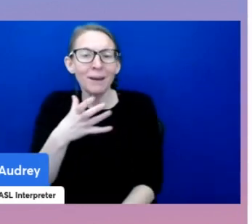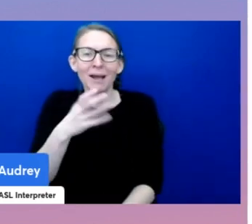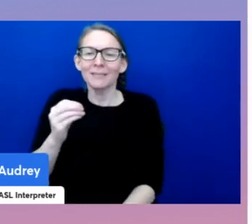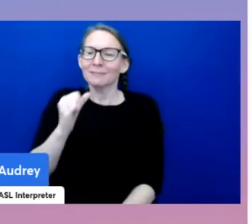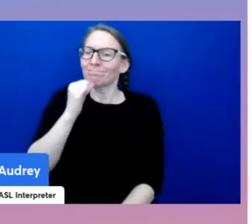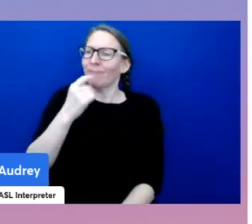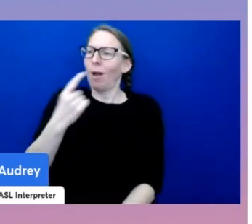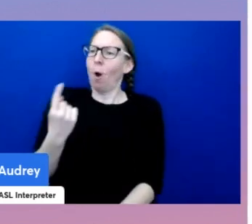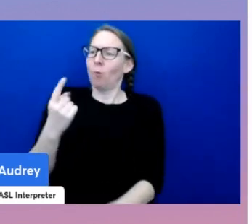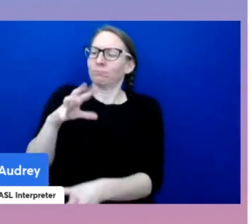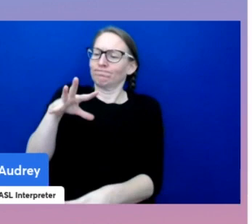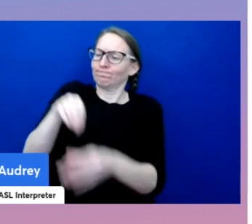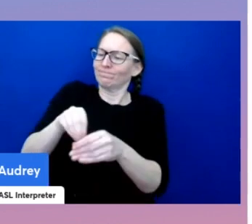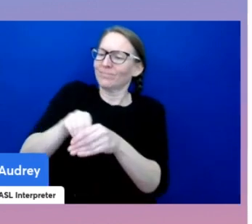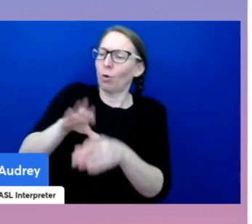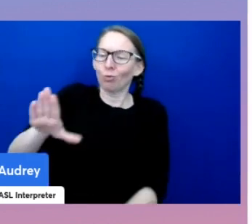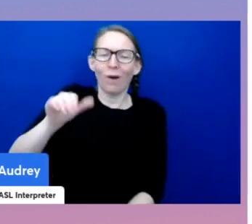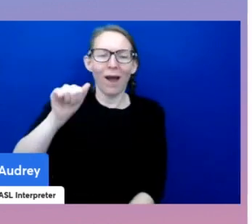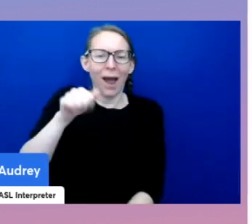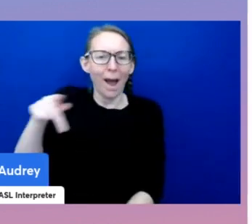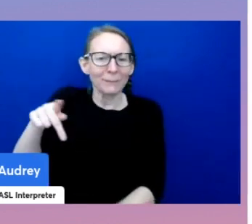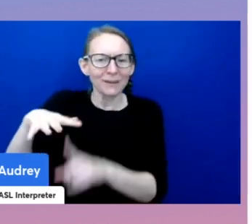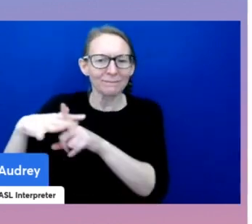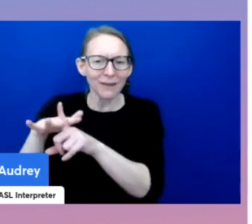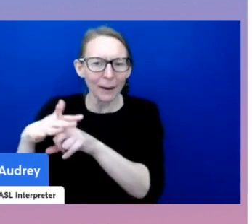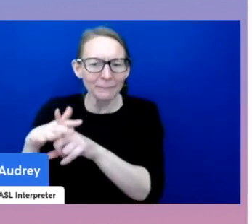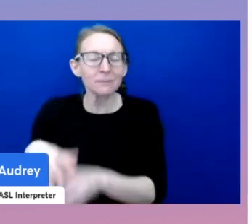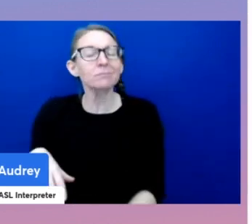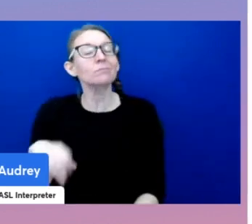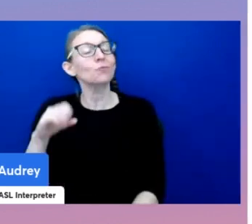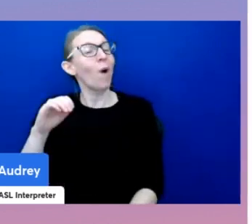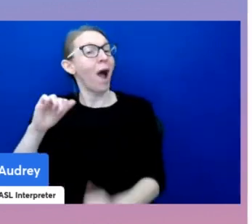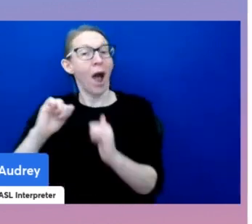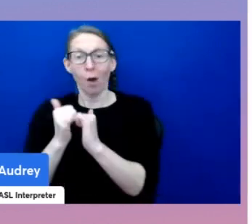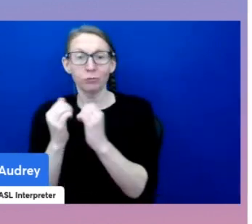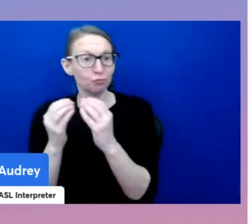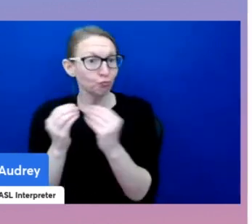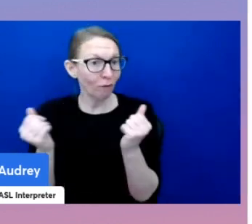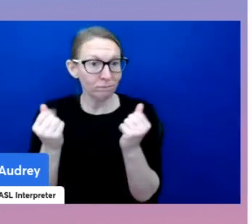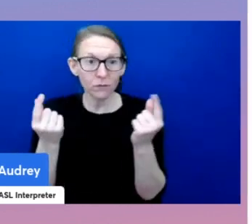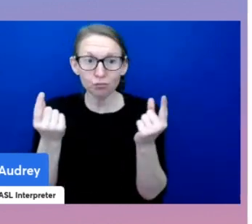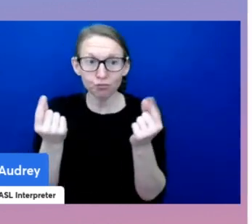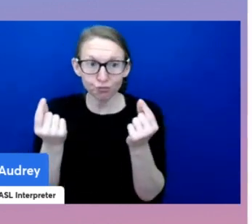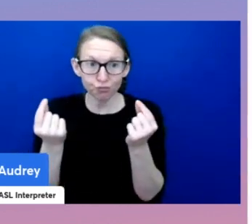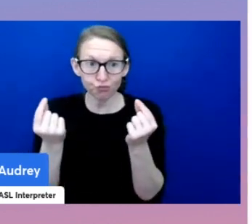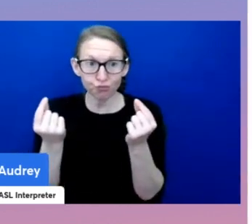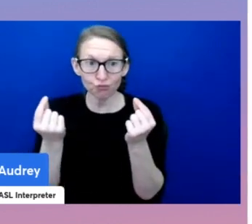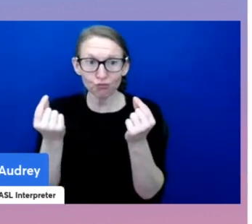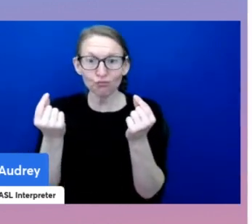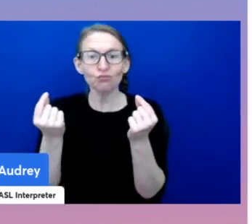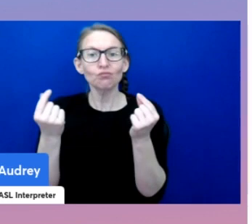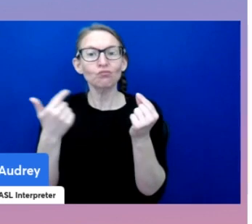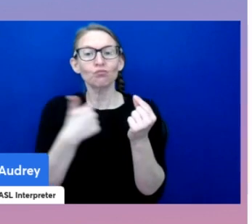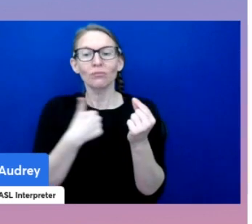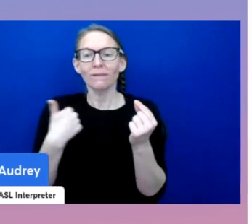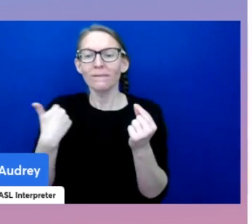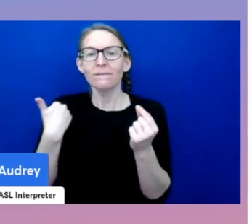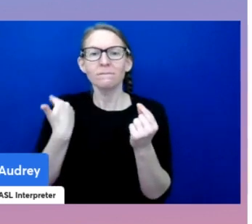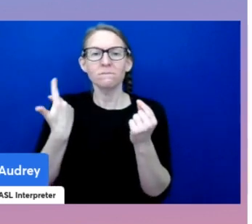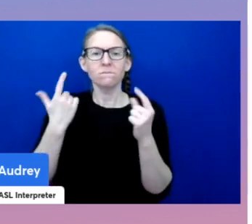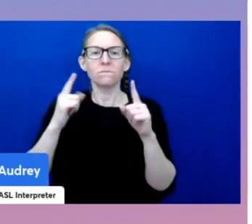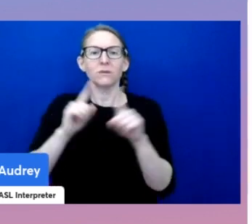their actual application environments. So in order to solve this, we have created a library of